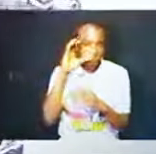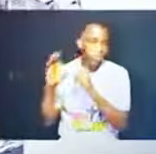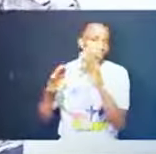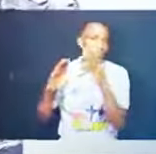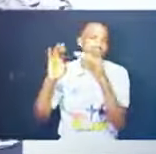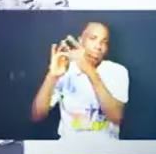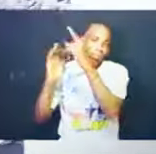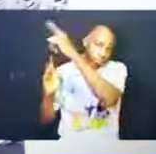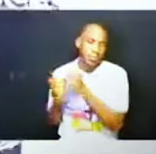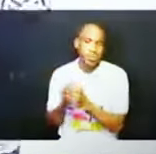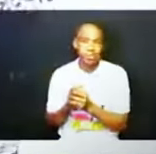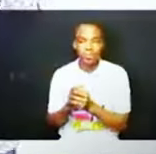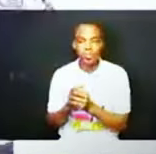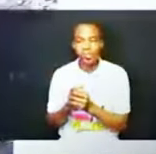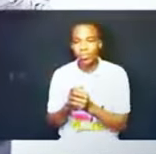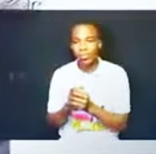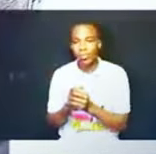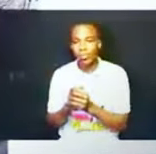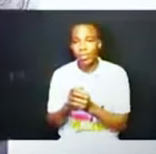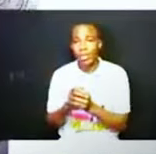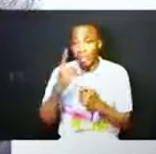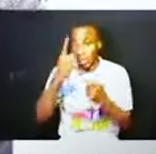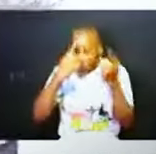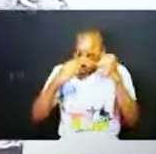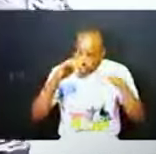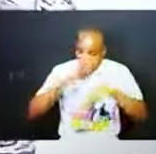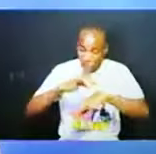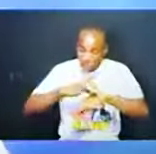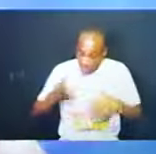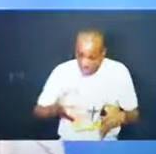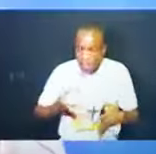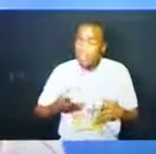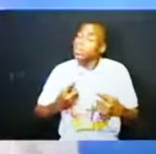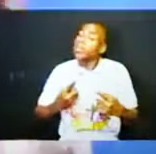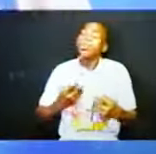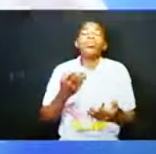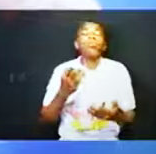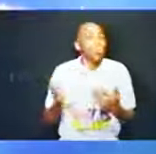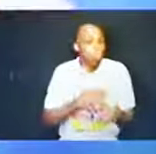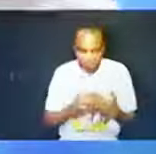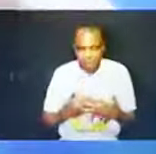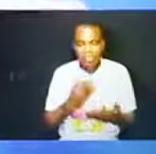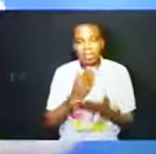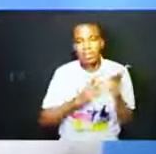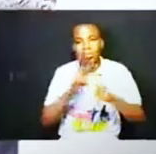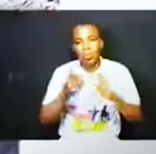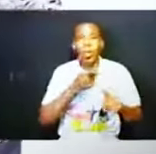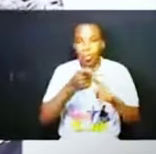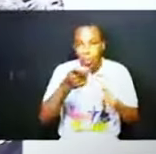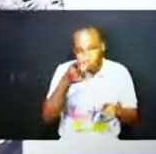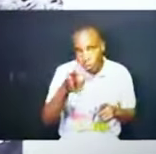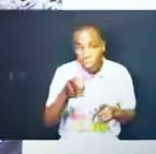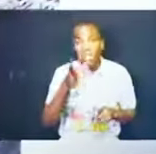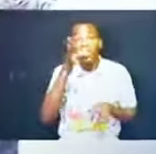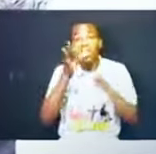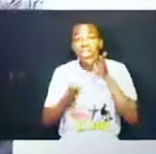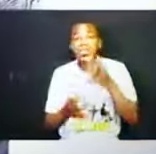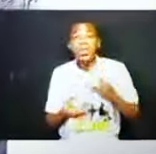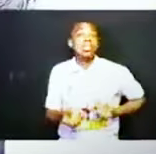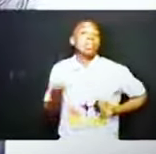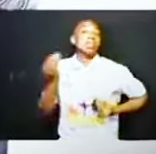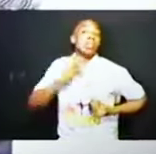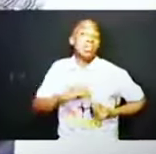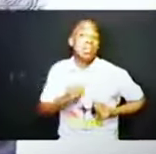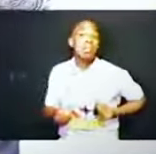are seeing kwen bia so someone will hurt you. Obi betia onan so. If you have to carry all this and put in your heart and justify